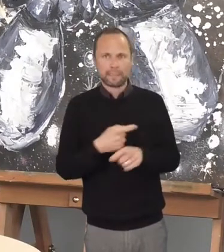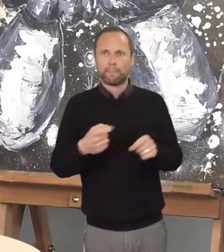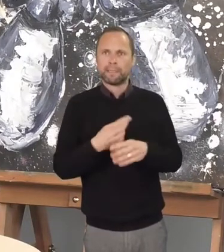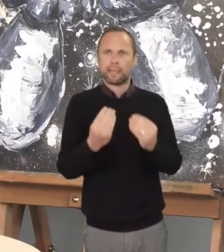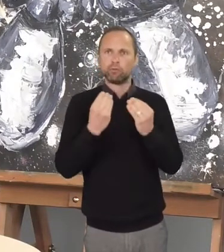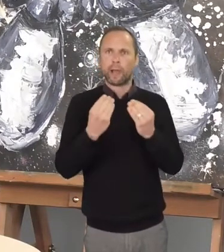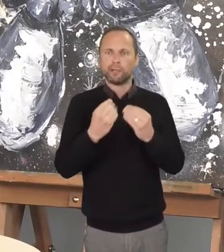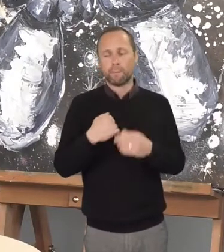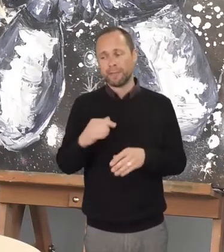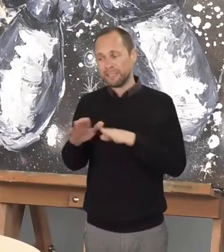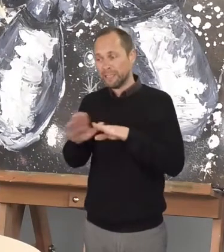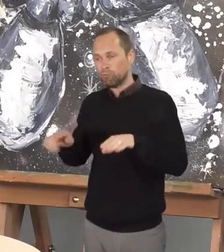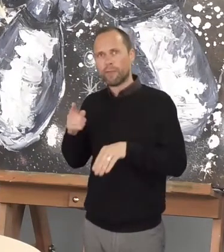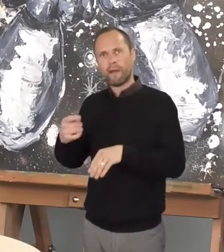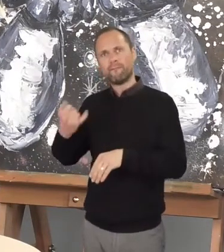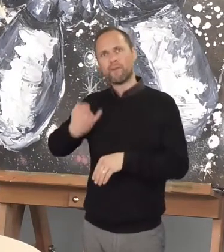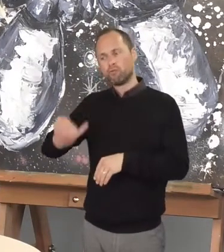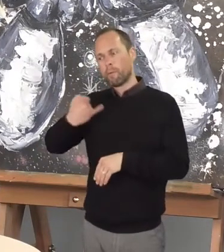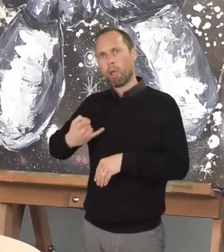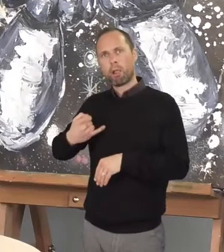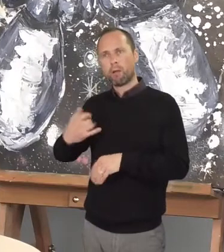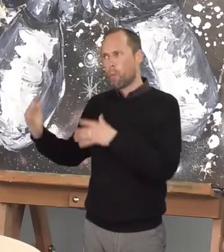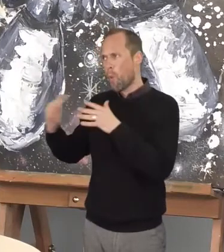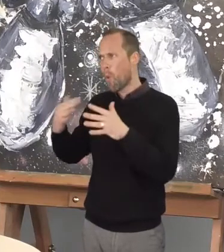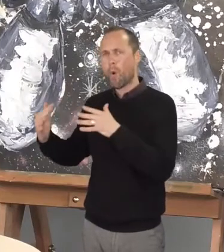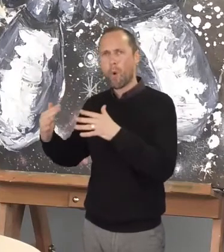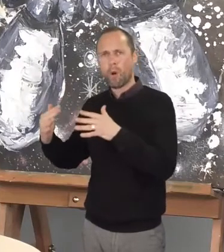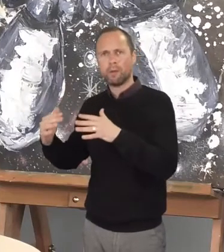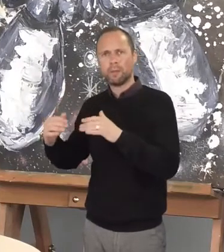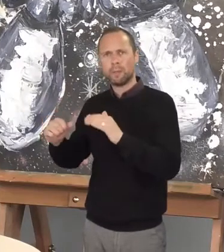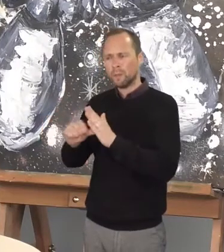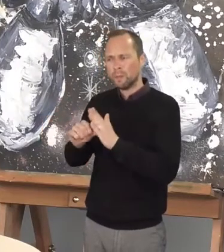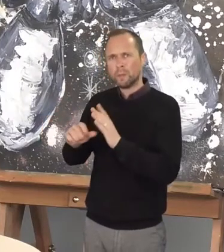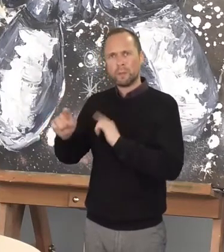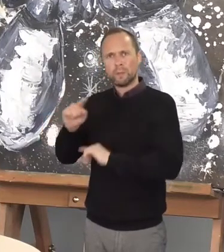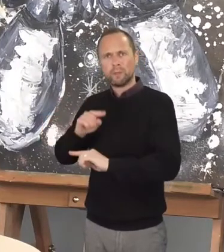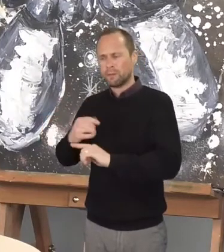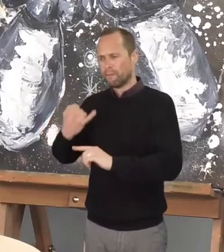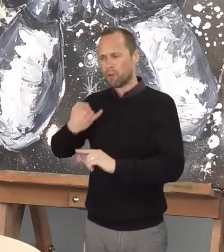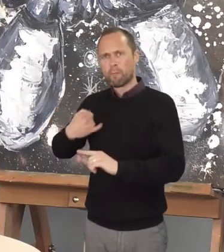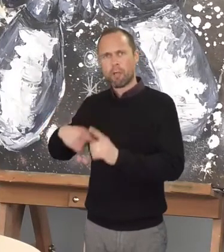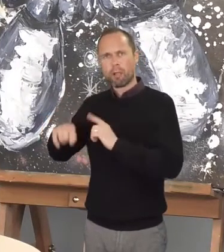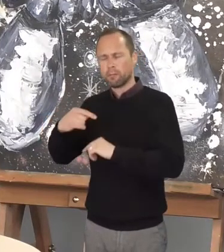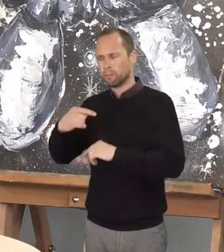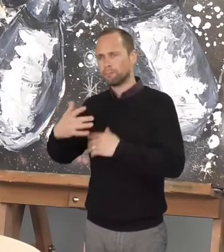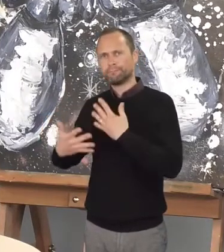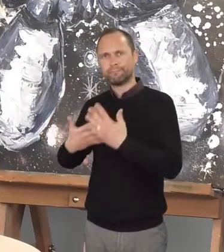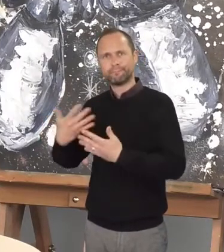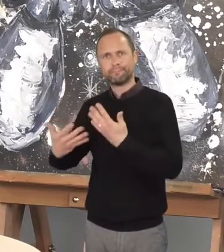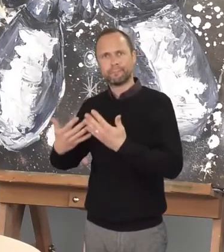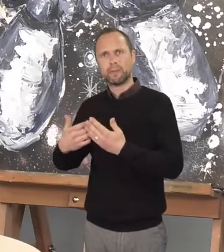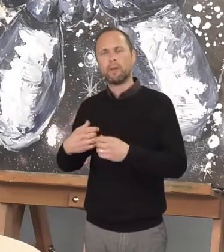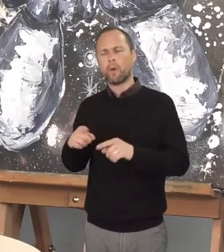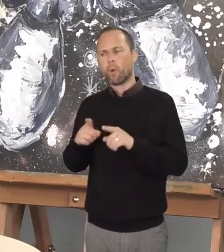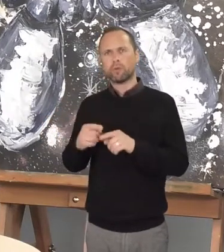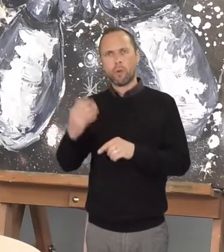about children who are already in really vulnerable positions becoming even more precariously situated. It's about the mental health problems that can result or the lack